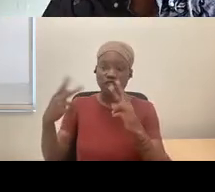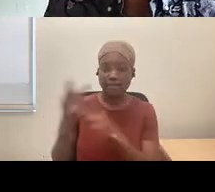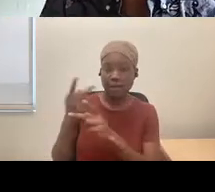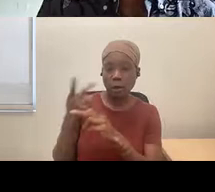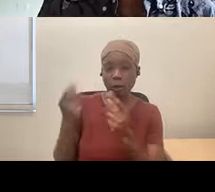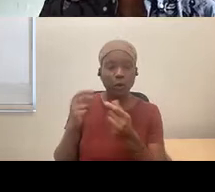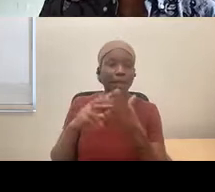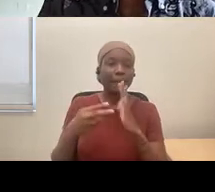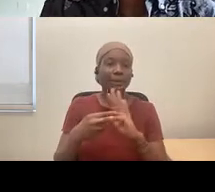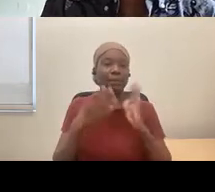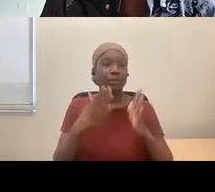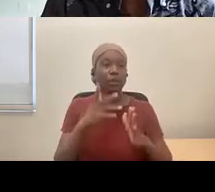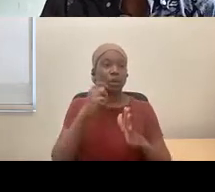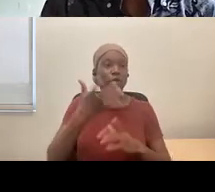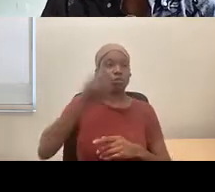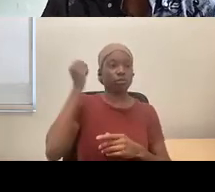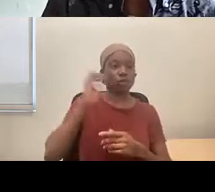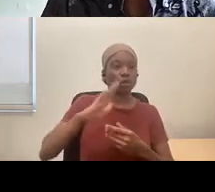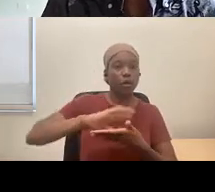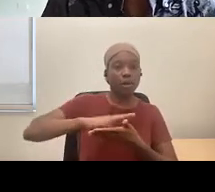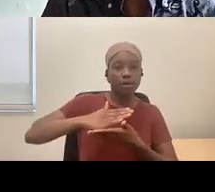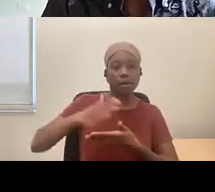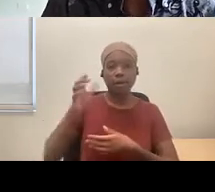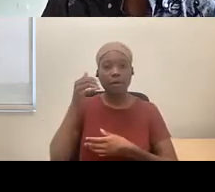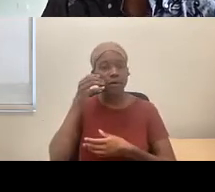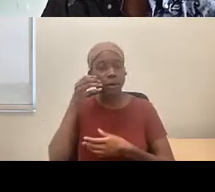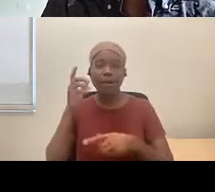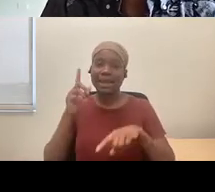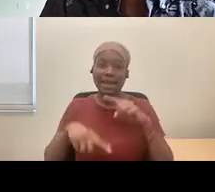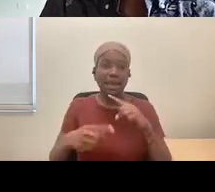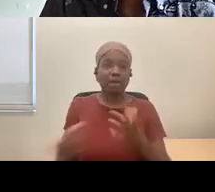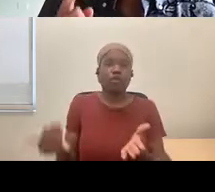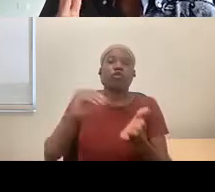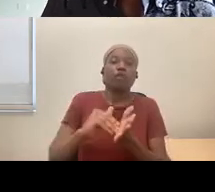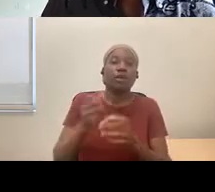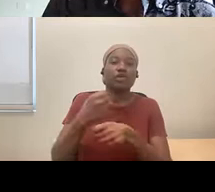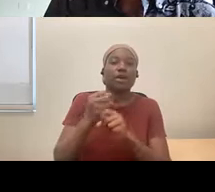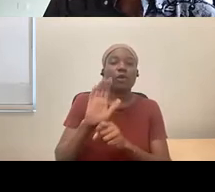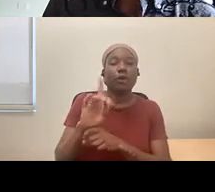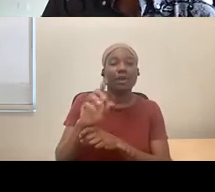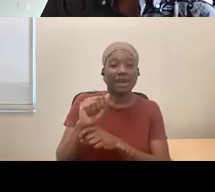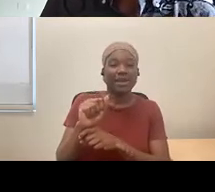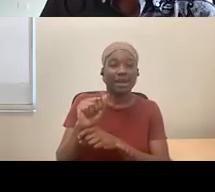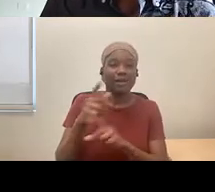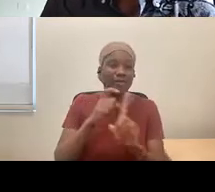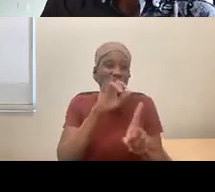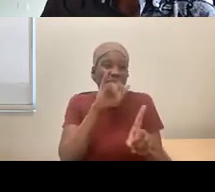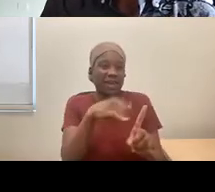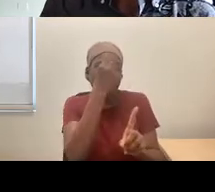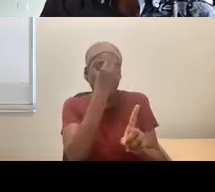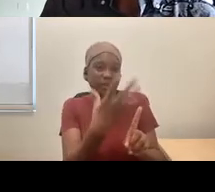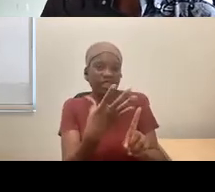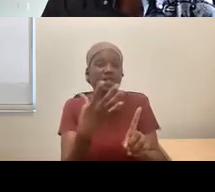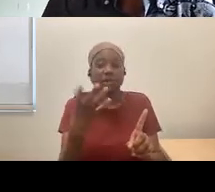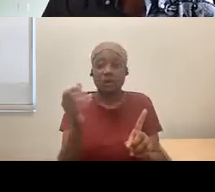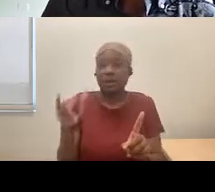couldn't recreate your fingerprint from the amount of data that's on that, the way it's stored. So those two things, to me, I